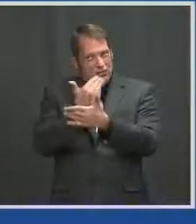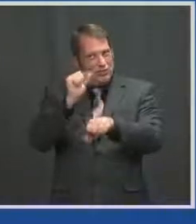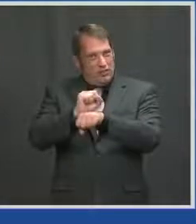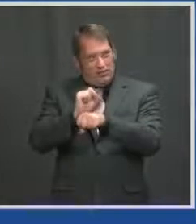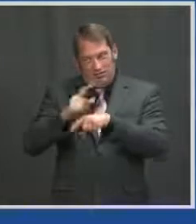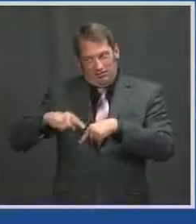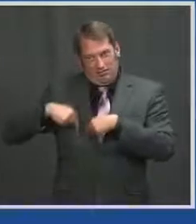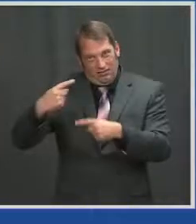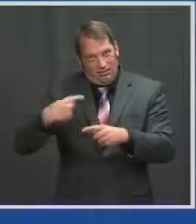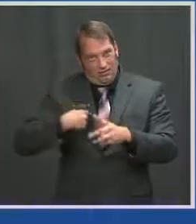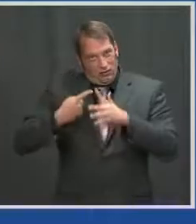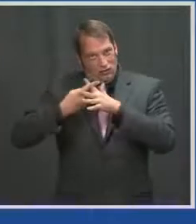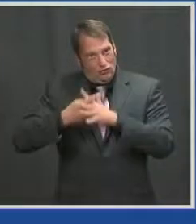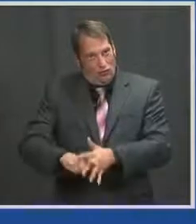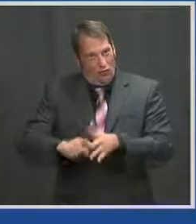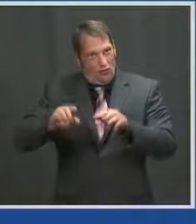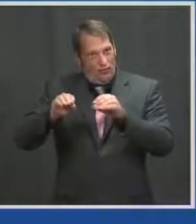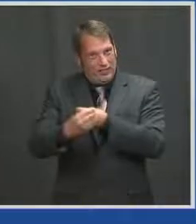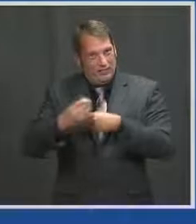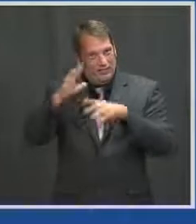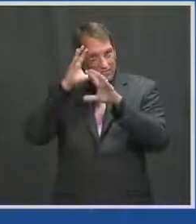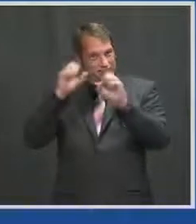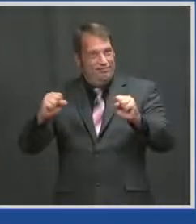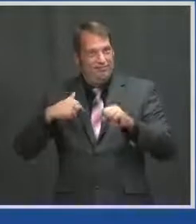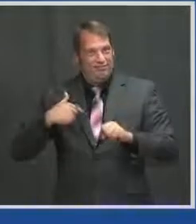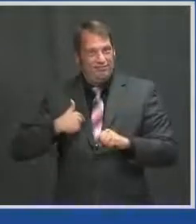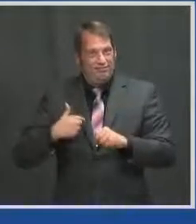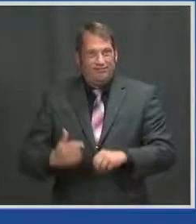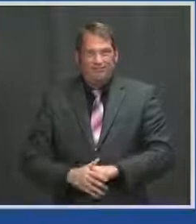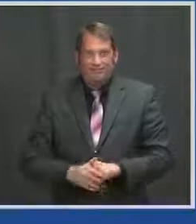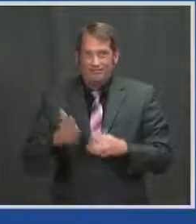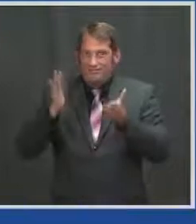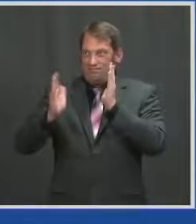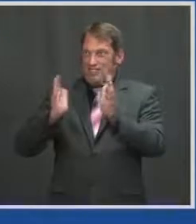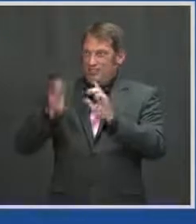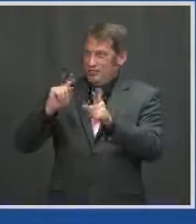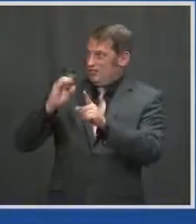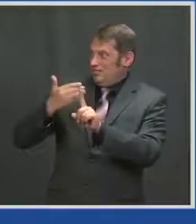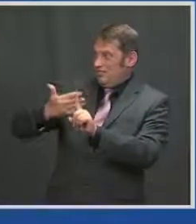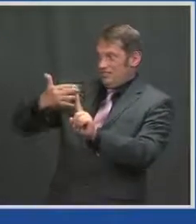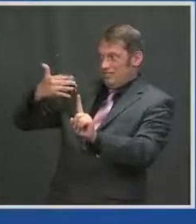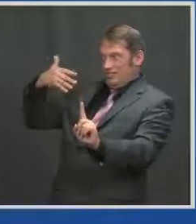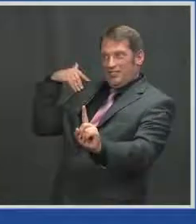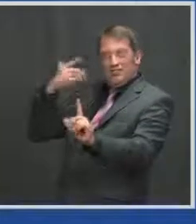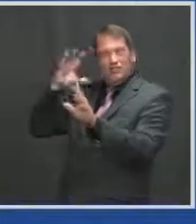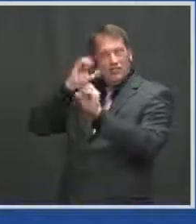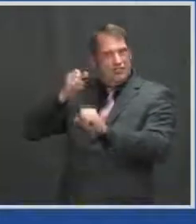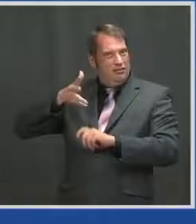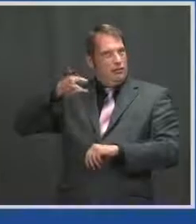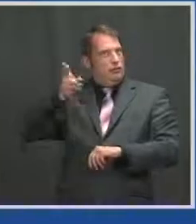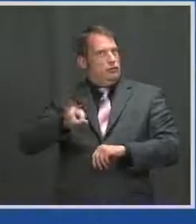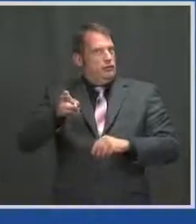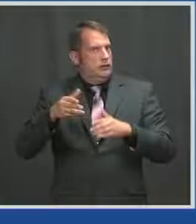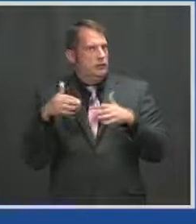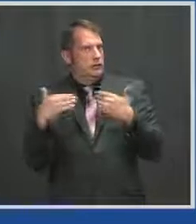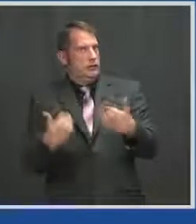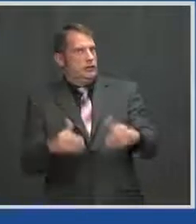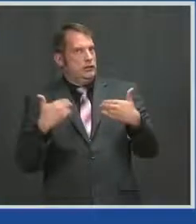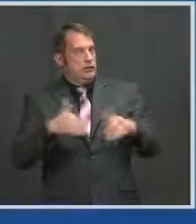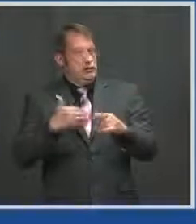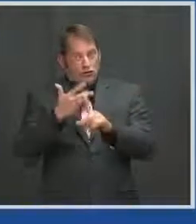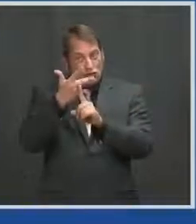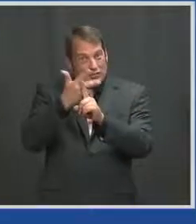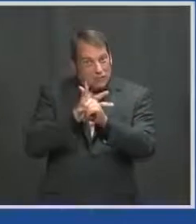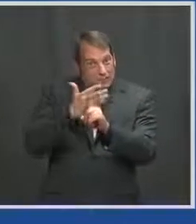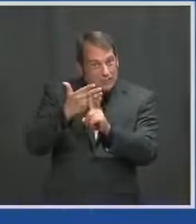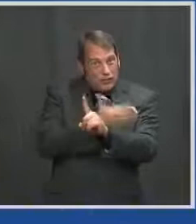any presidency in our history. Just for perspective, in these 3 months before I got here, the